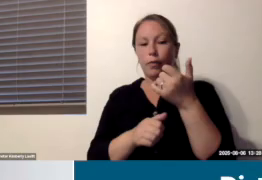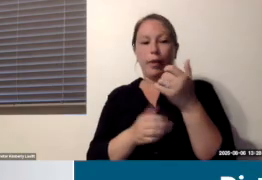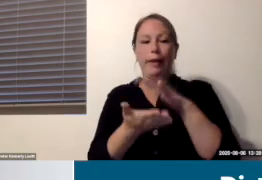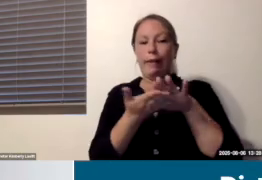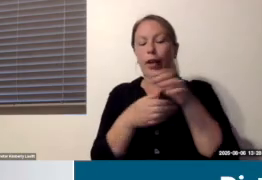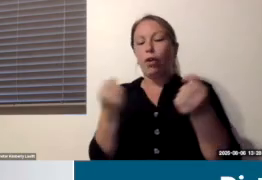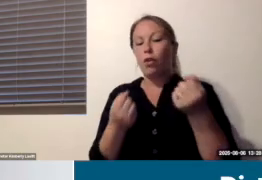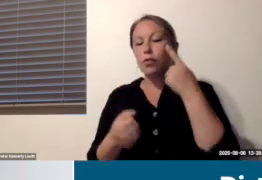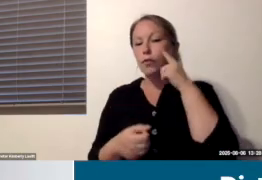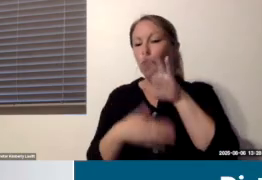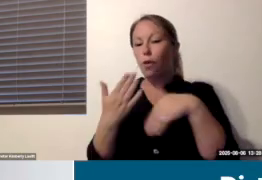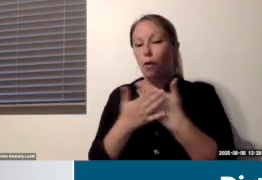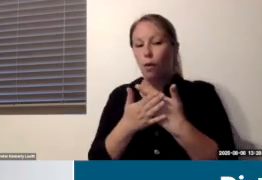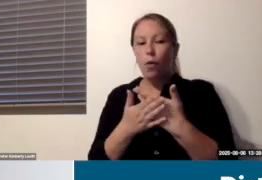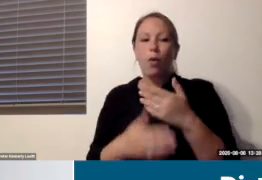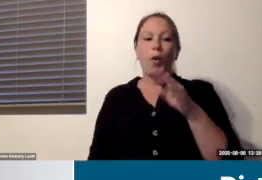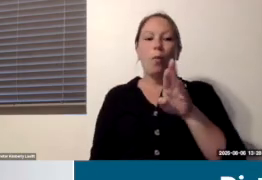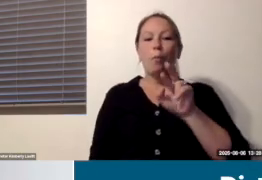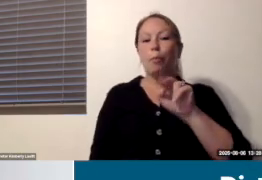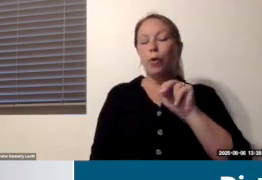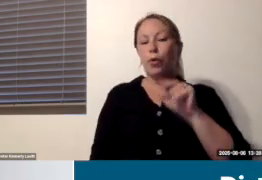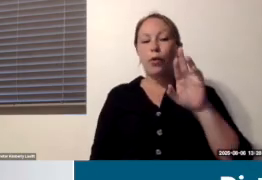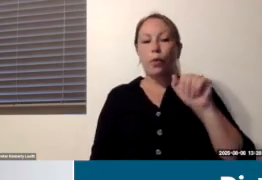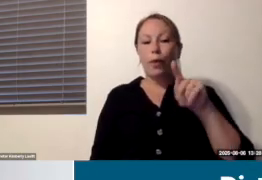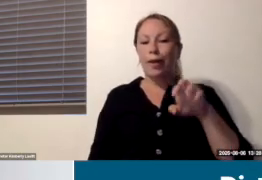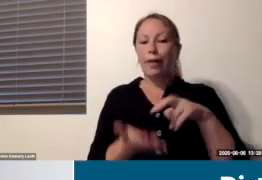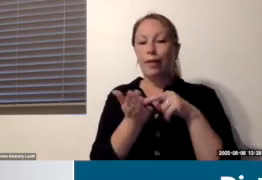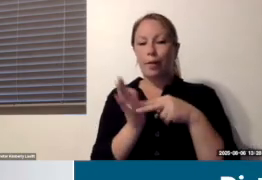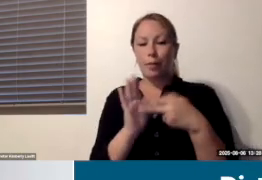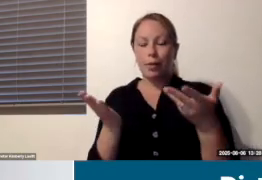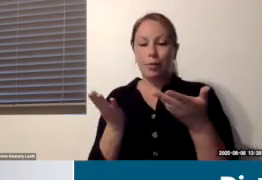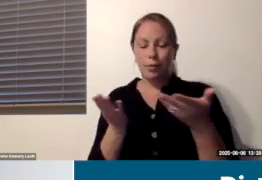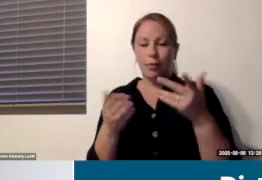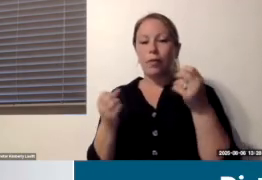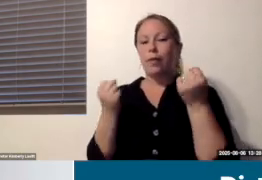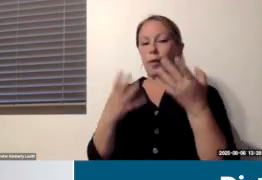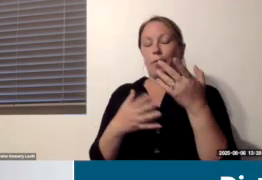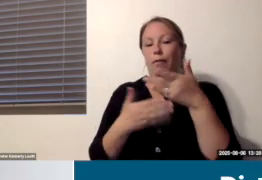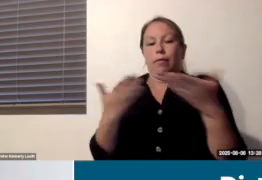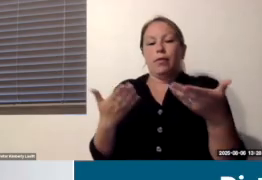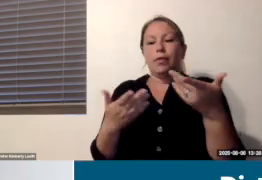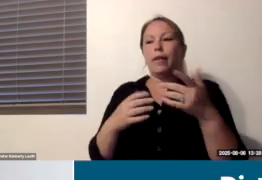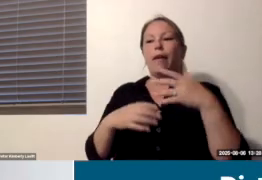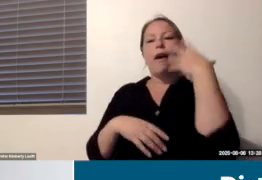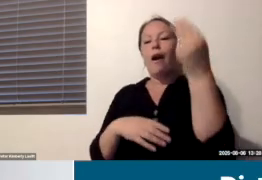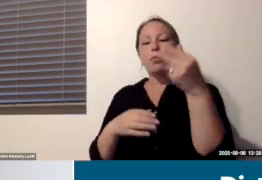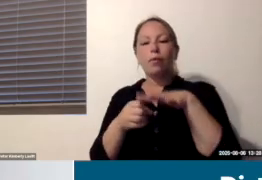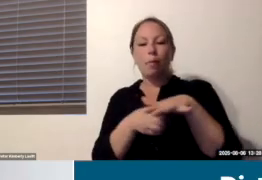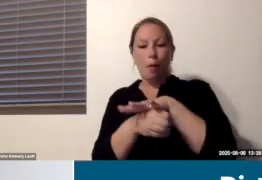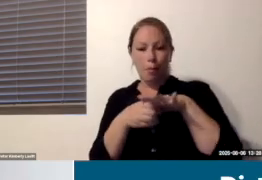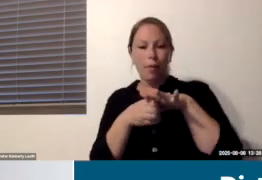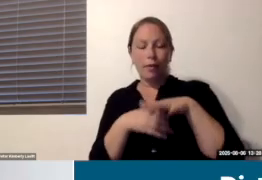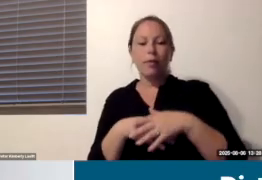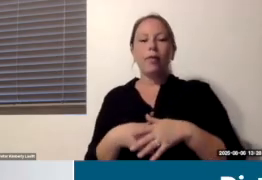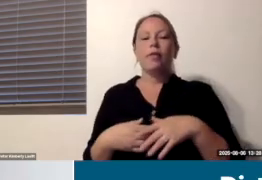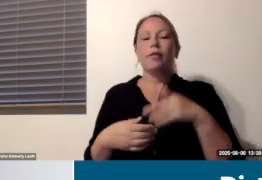programs. Burn rate refers to how quickly funds are getting out to the public. So this table shows this information for the